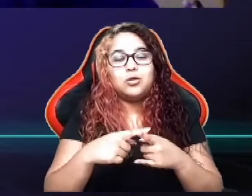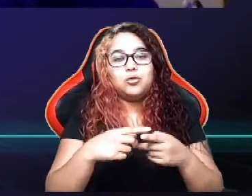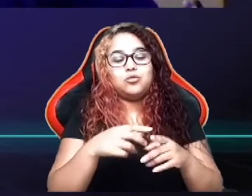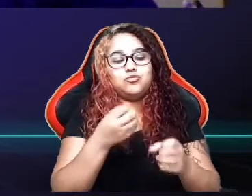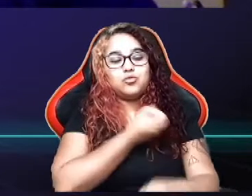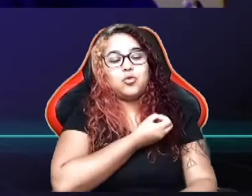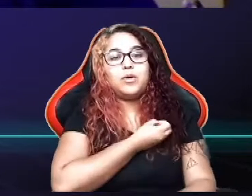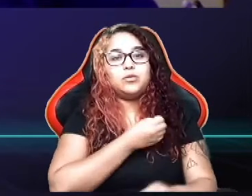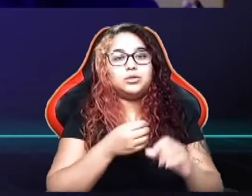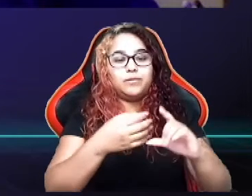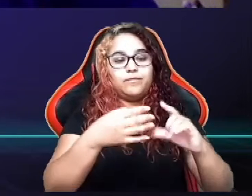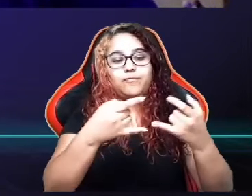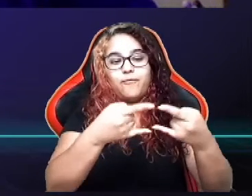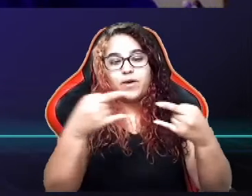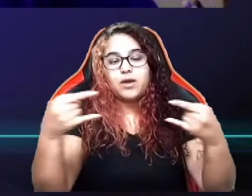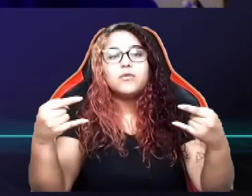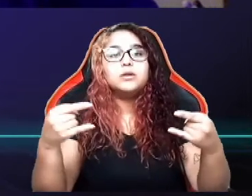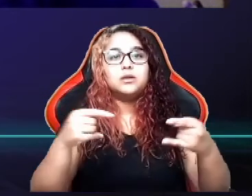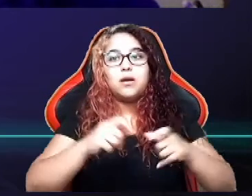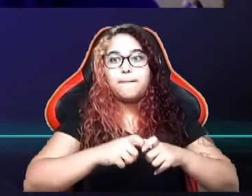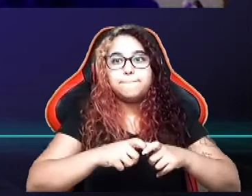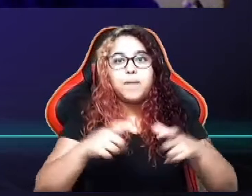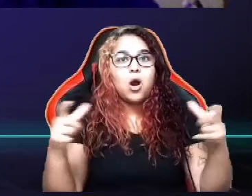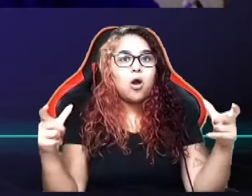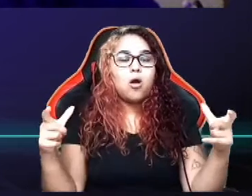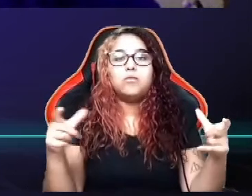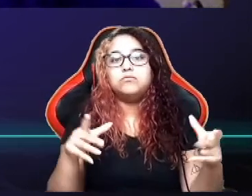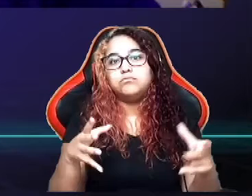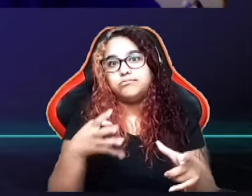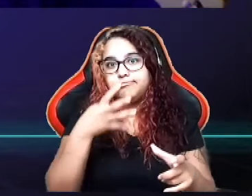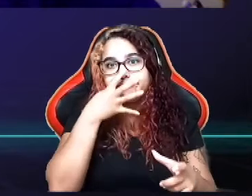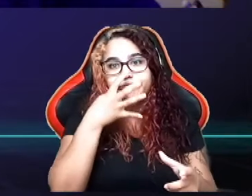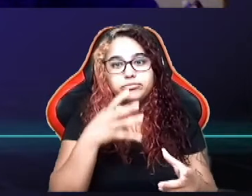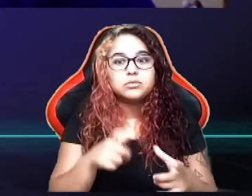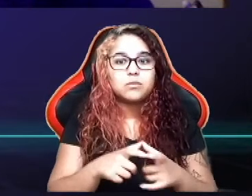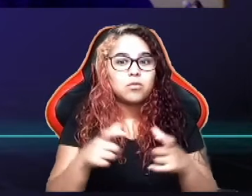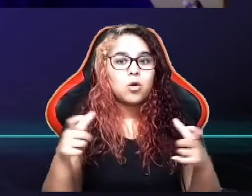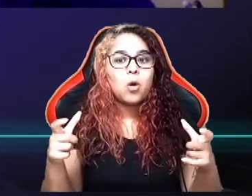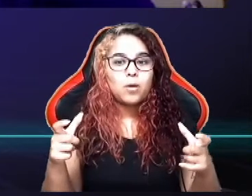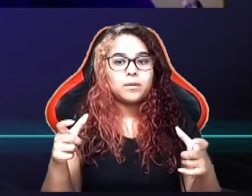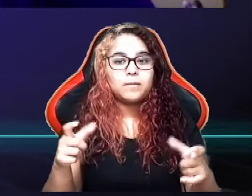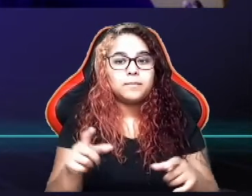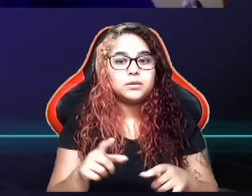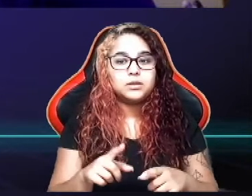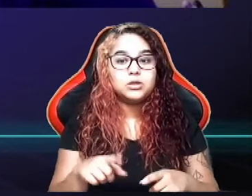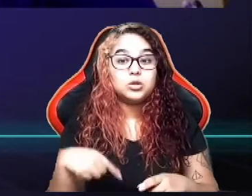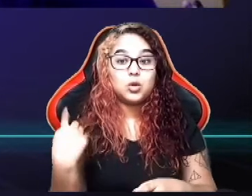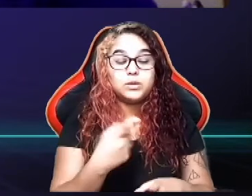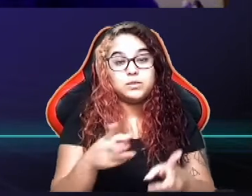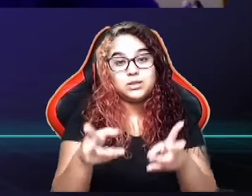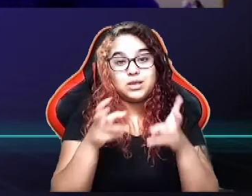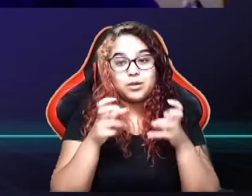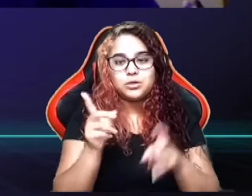know, we see that we are having more and more streaming and video views. It really is a phenomenon.